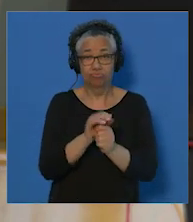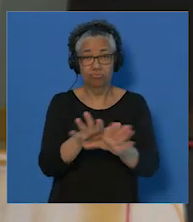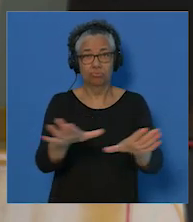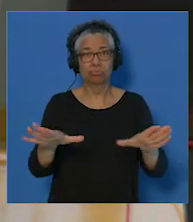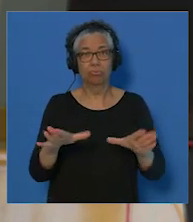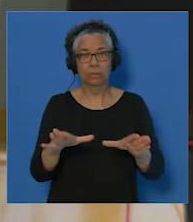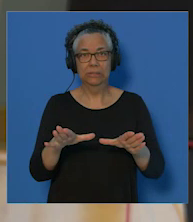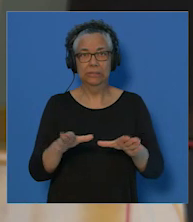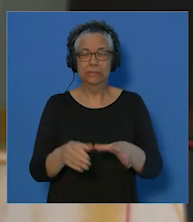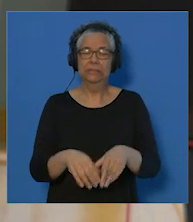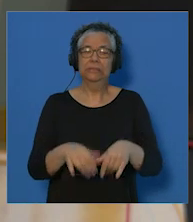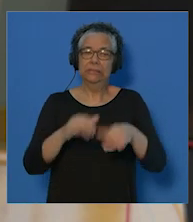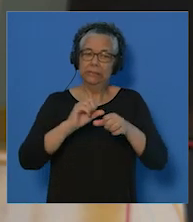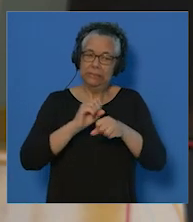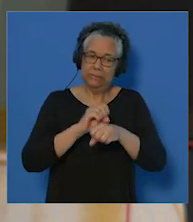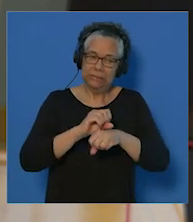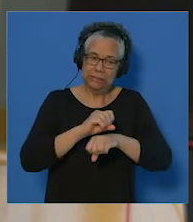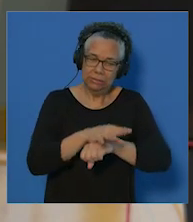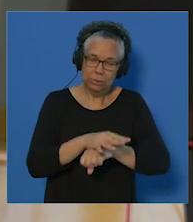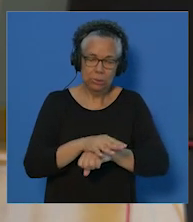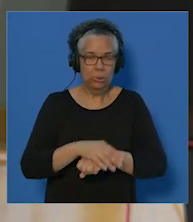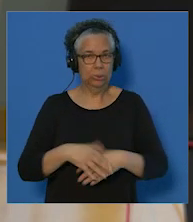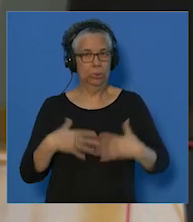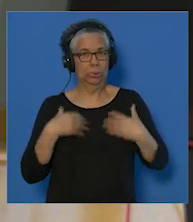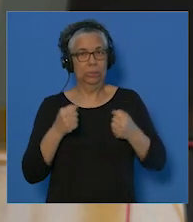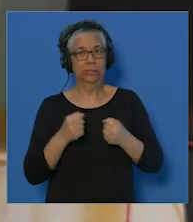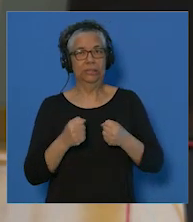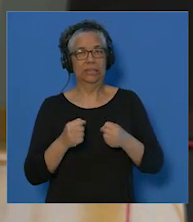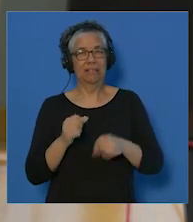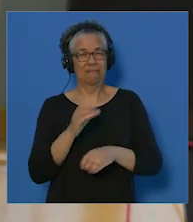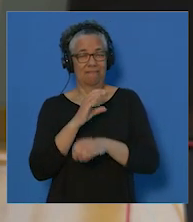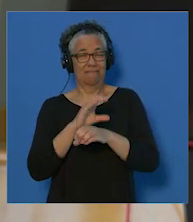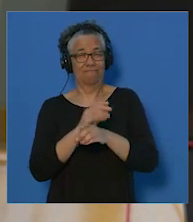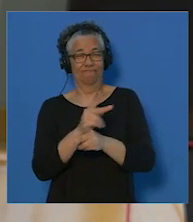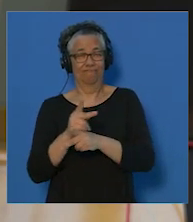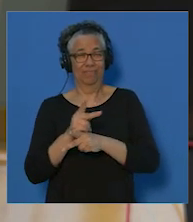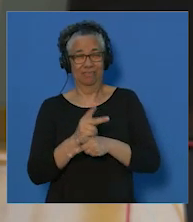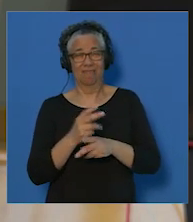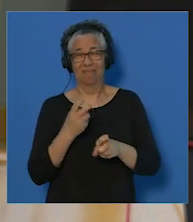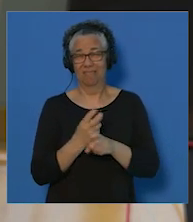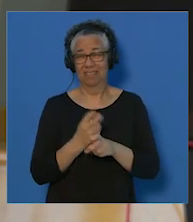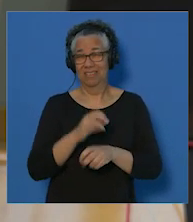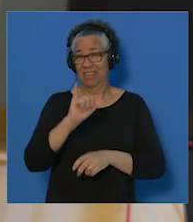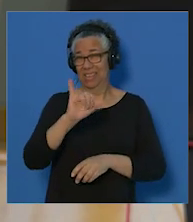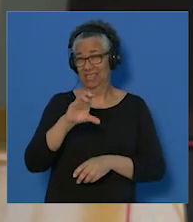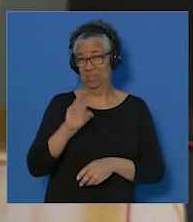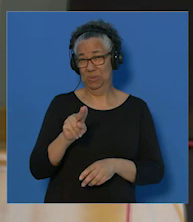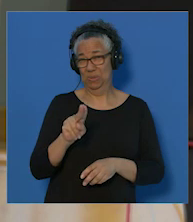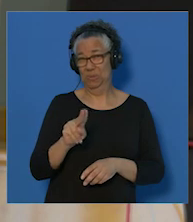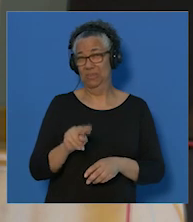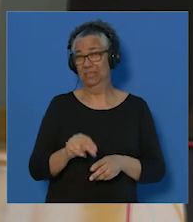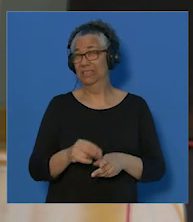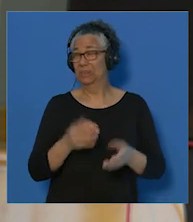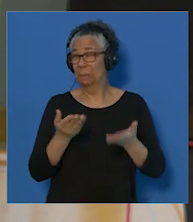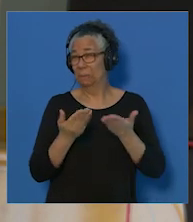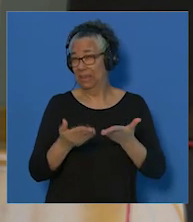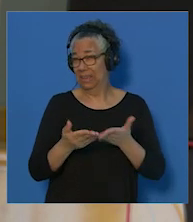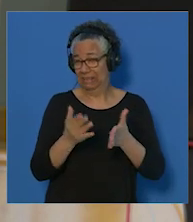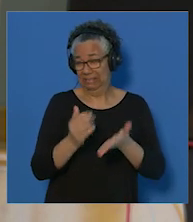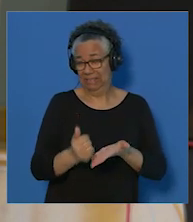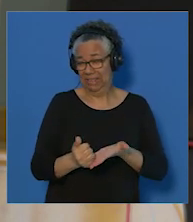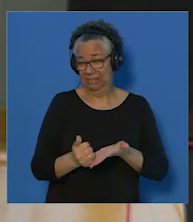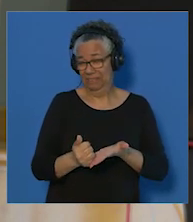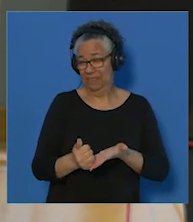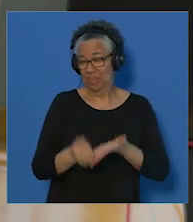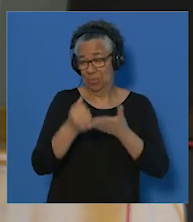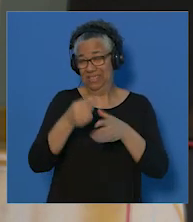or even years to reverse. Remember, ICU capability and capacity is among the factors that would determine if our hospital could cope